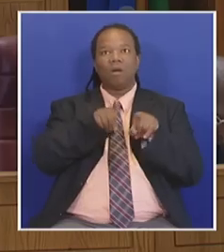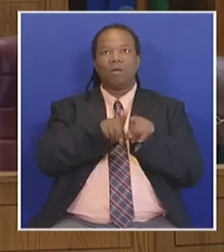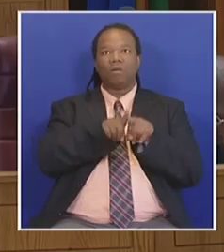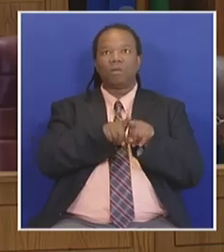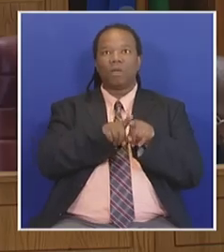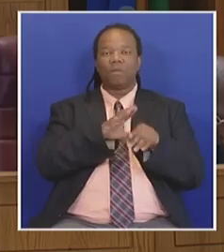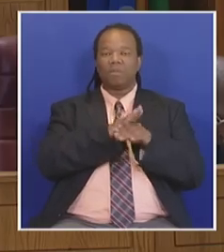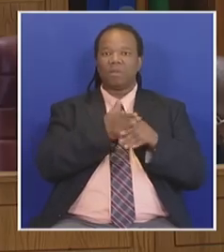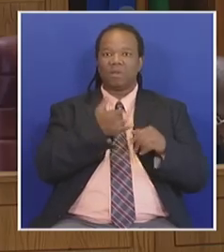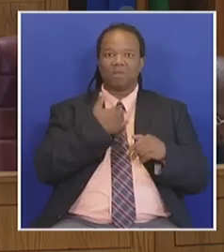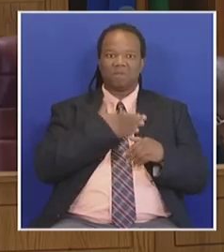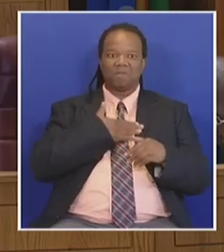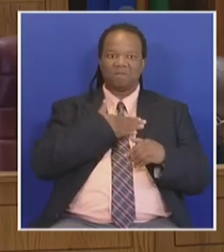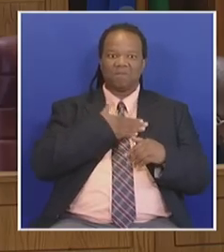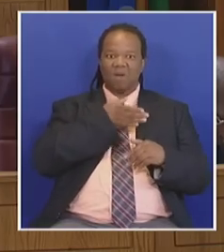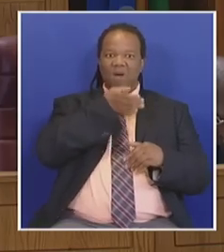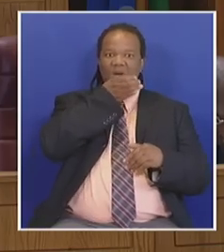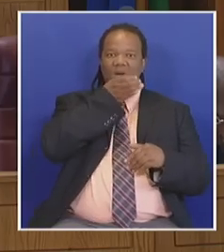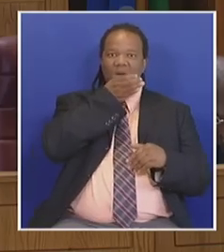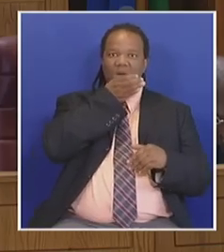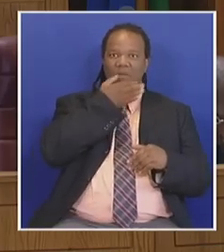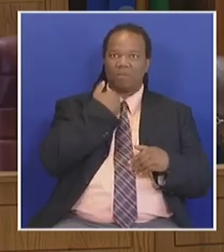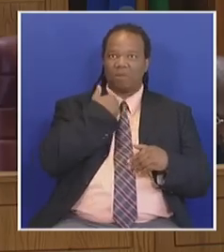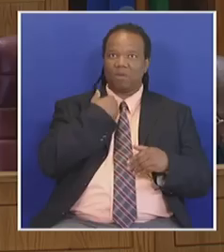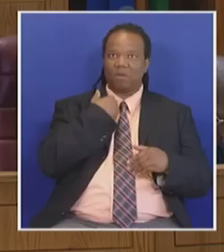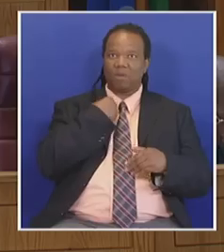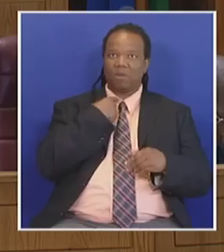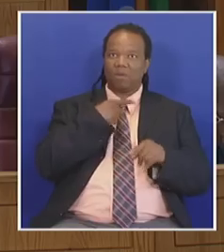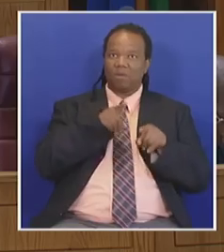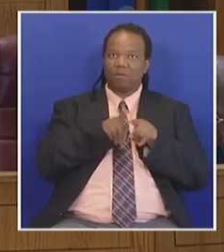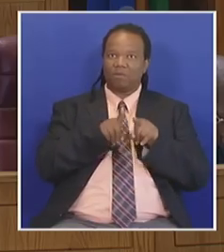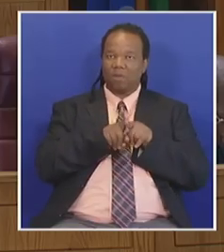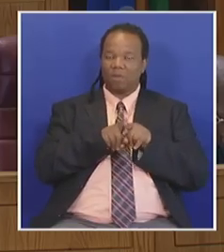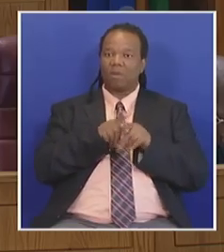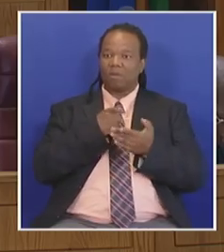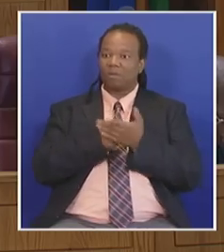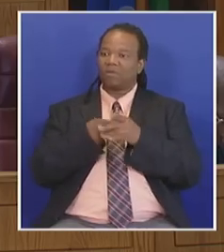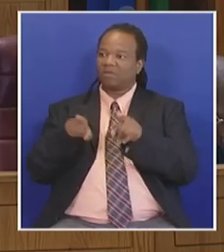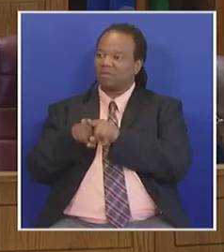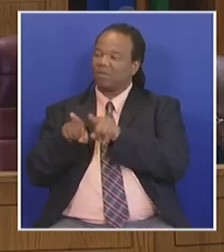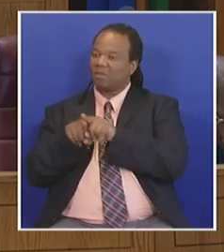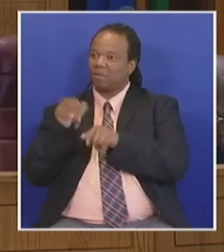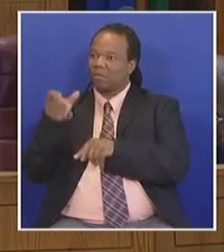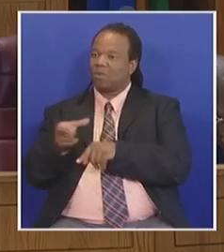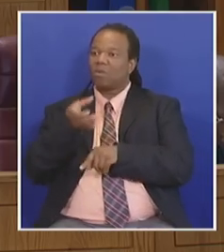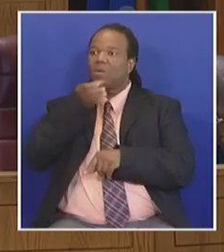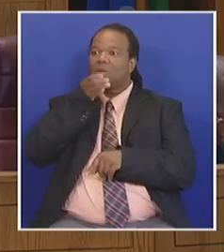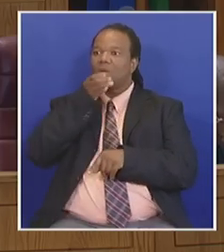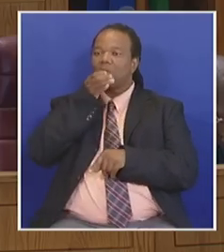House. Am I forgiven? Thank you very much.